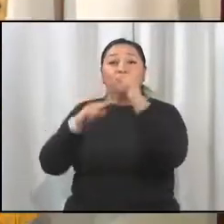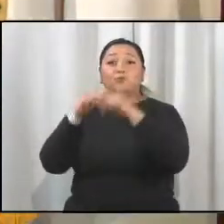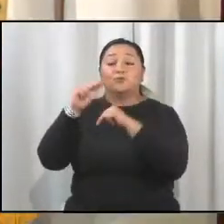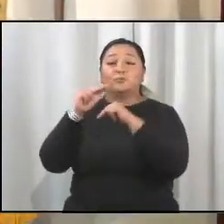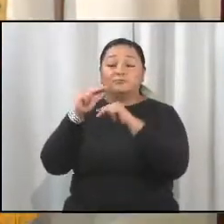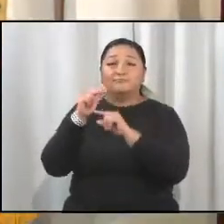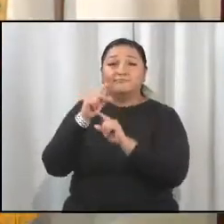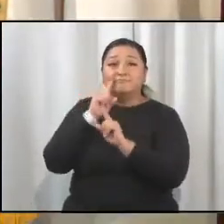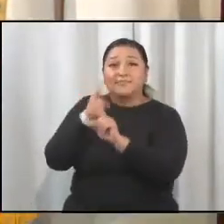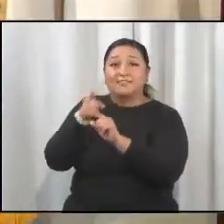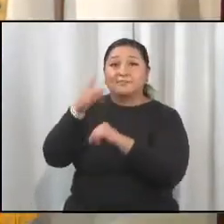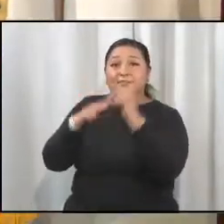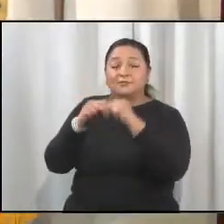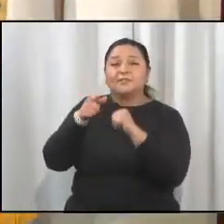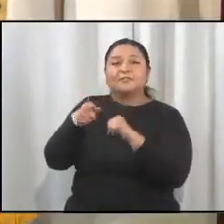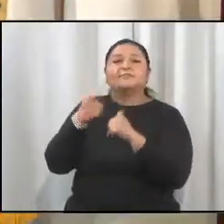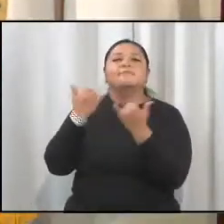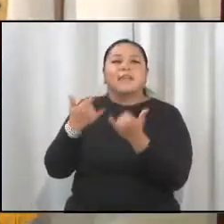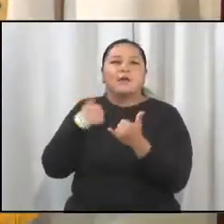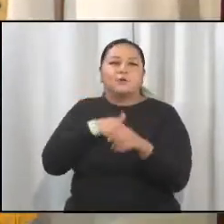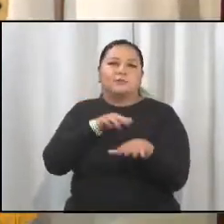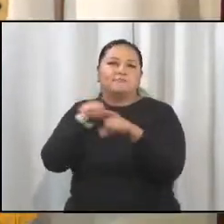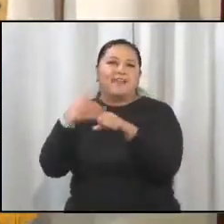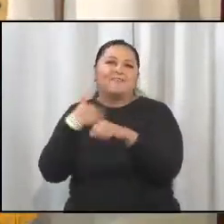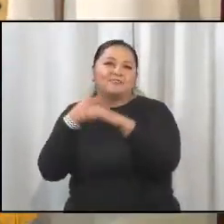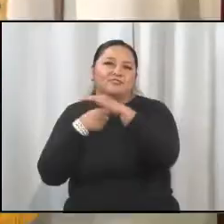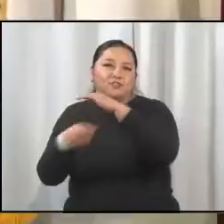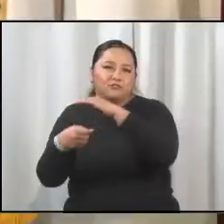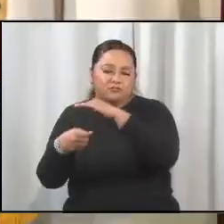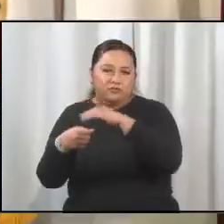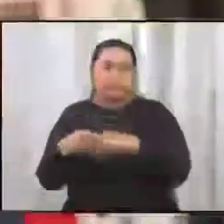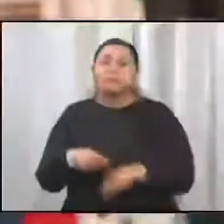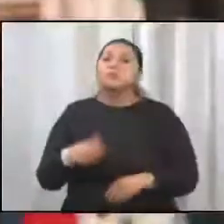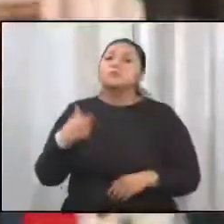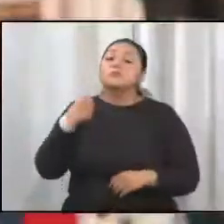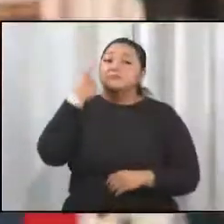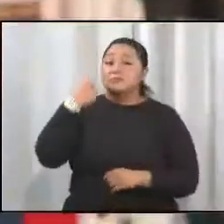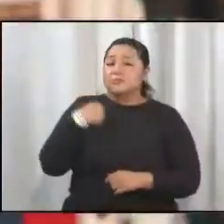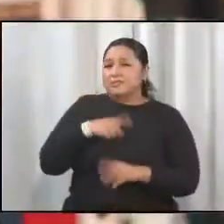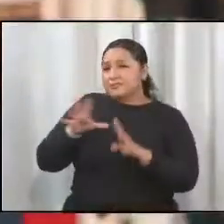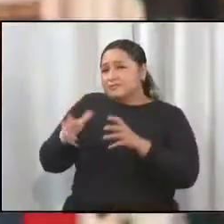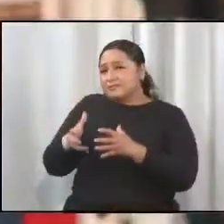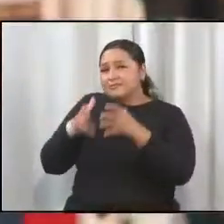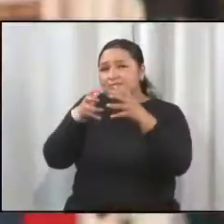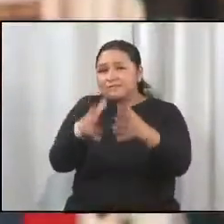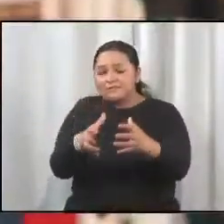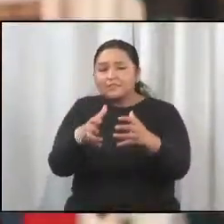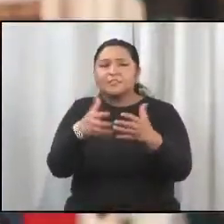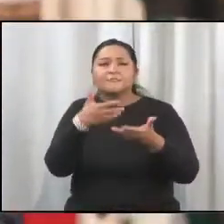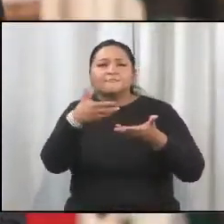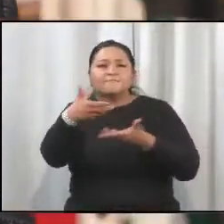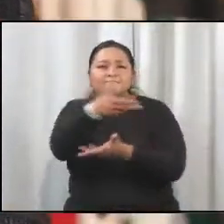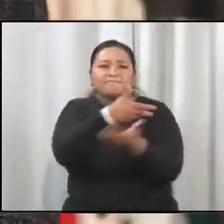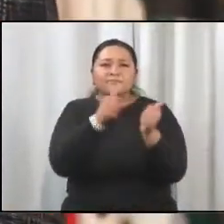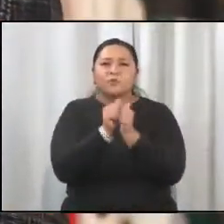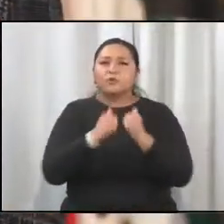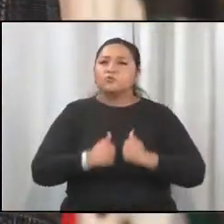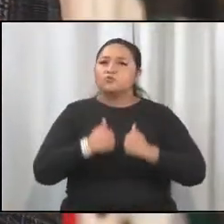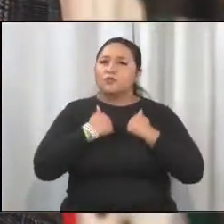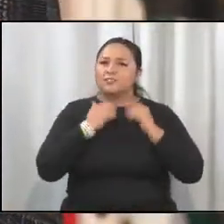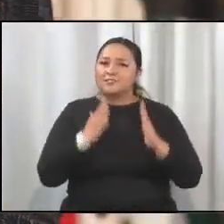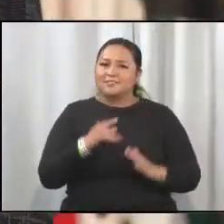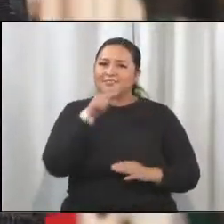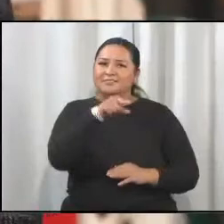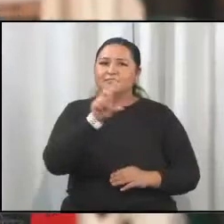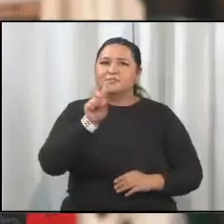Kelly, Councilwoman Zendejas, and I, along with several city staff, met with residents at the Drake Park Community Center